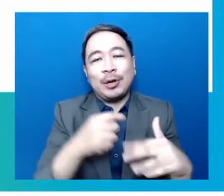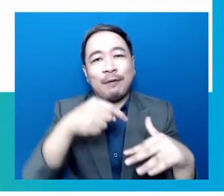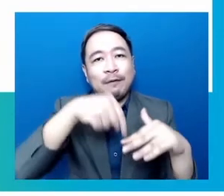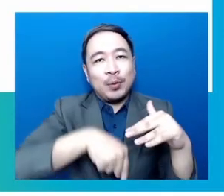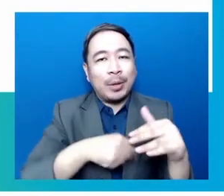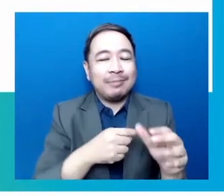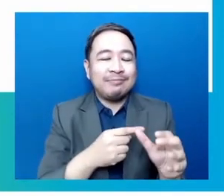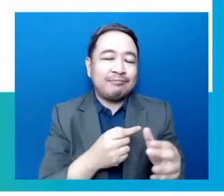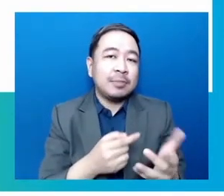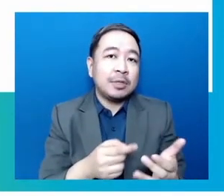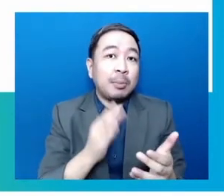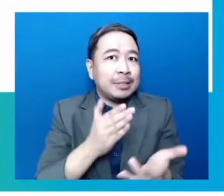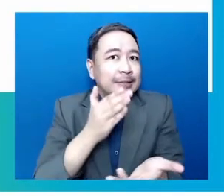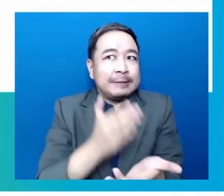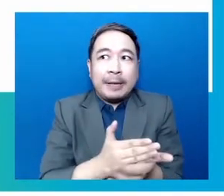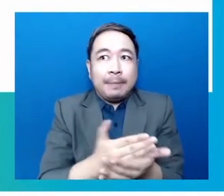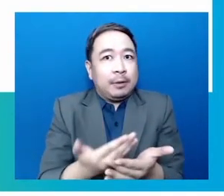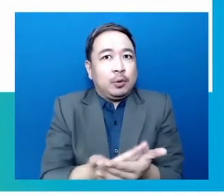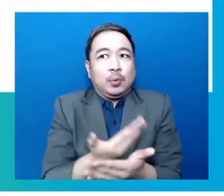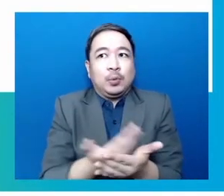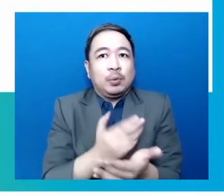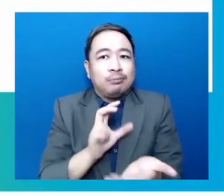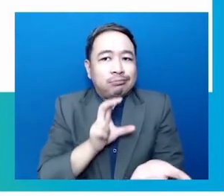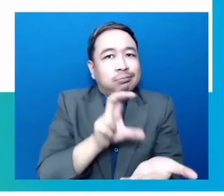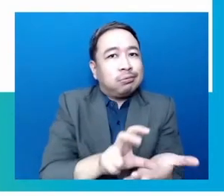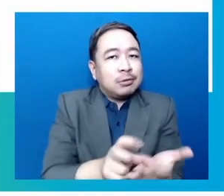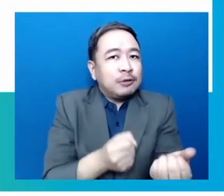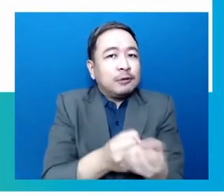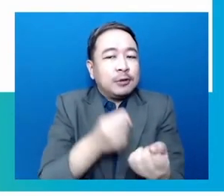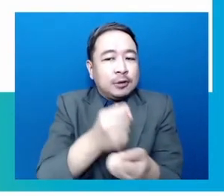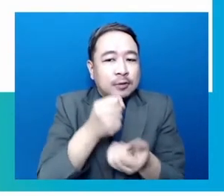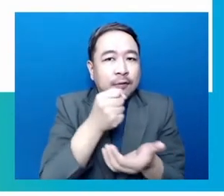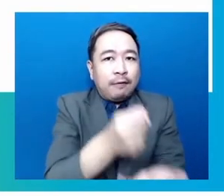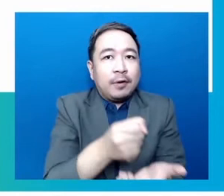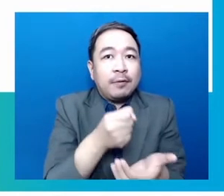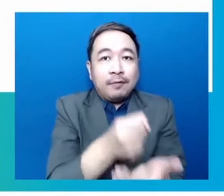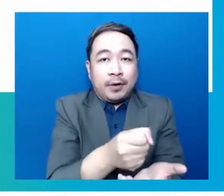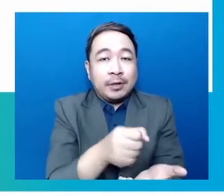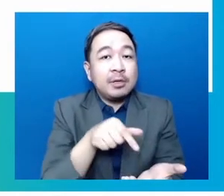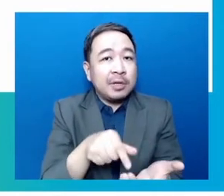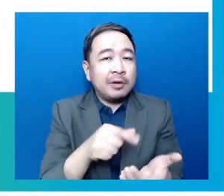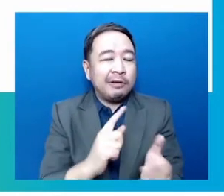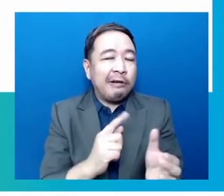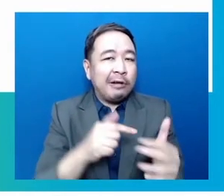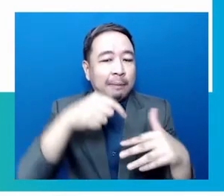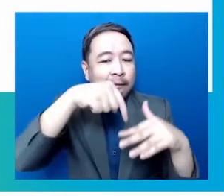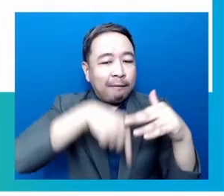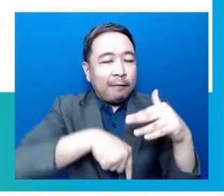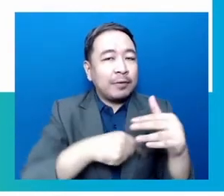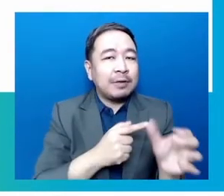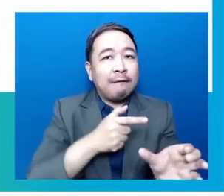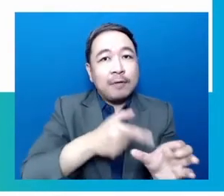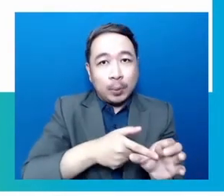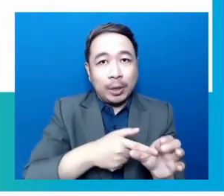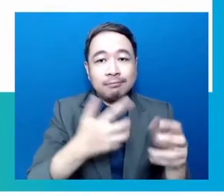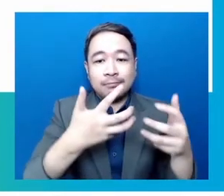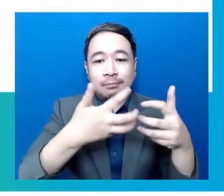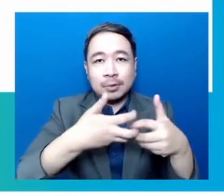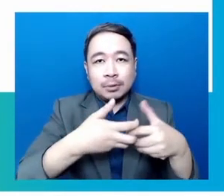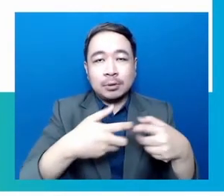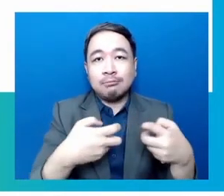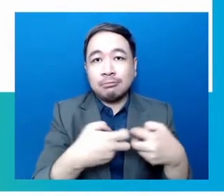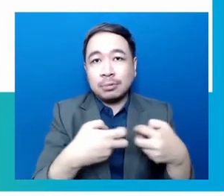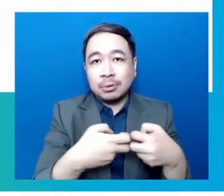new investments and to divest from existing investments in fossil fuel power generation projects, related